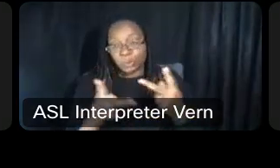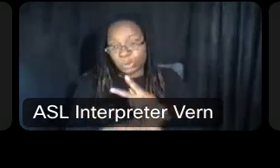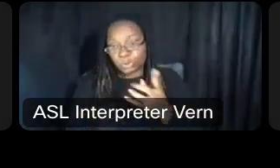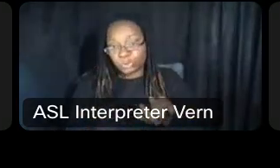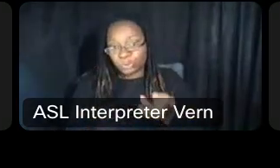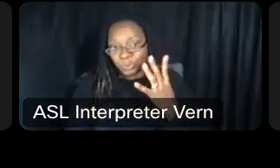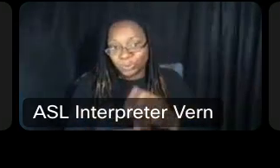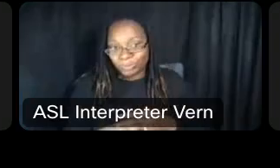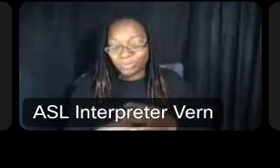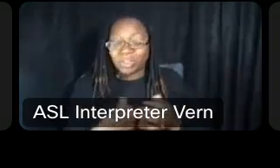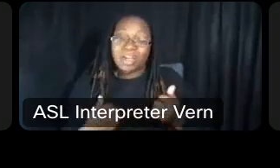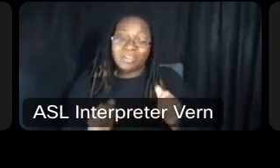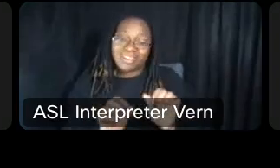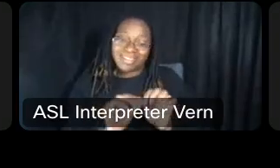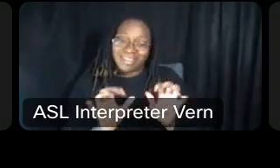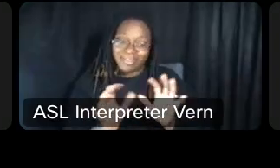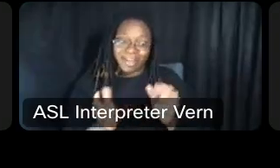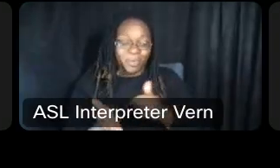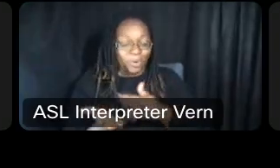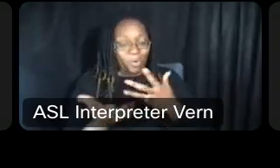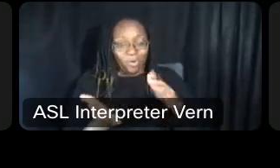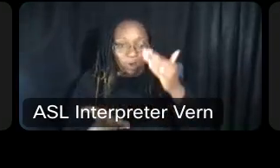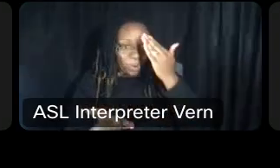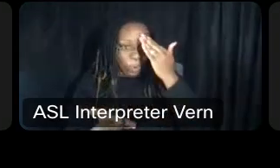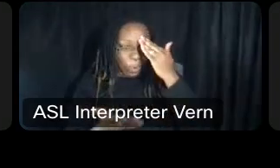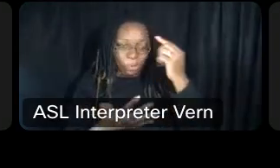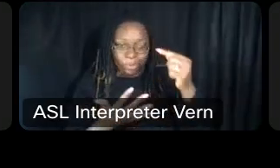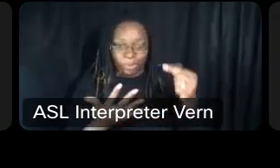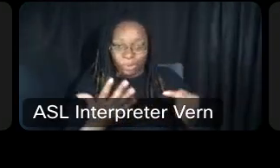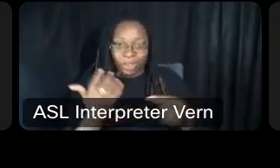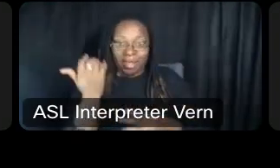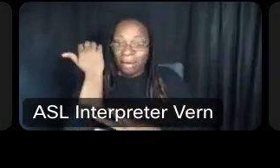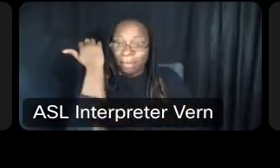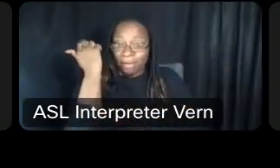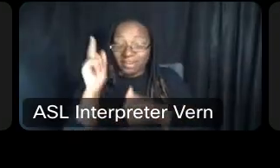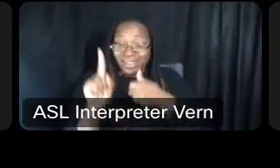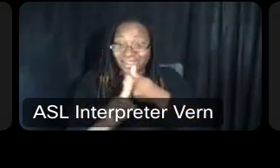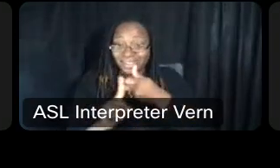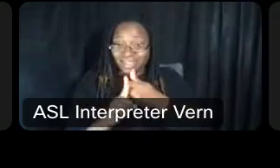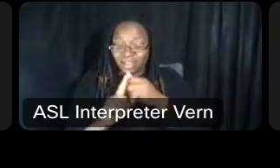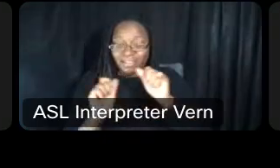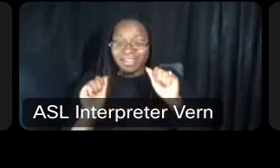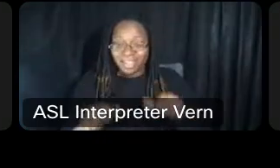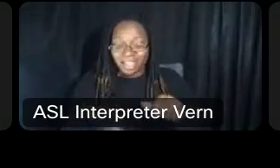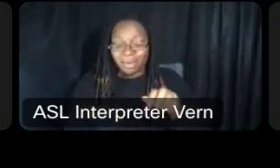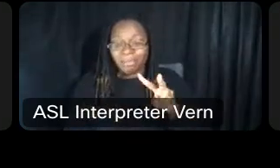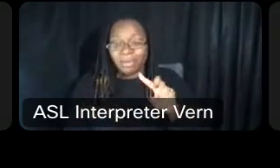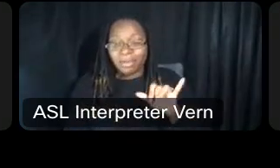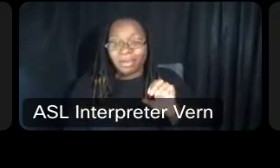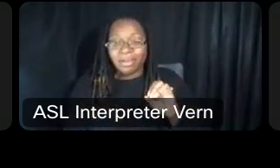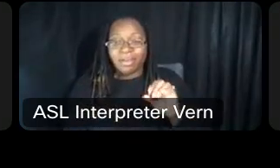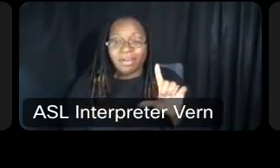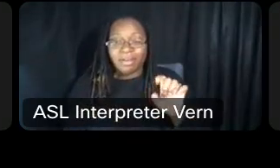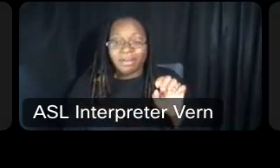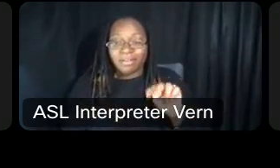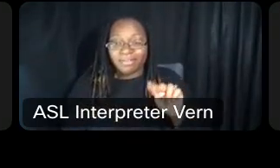really clarifying what we already know, that poverty is violence. And so in order to really